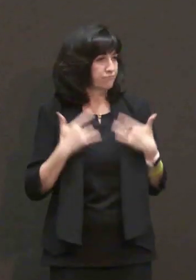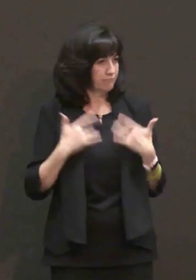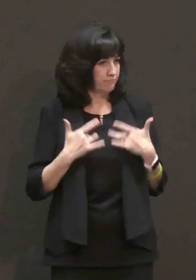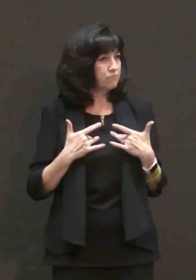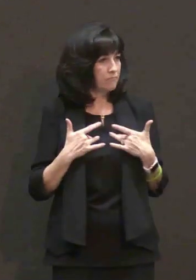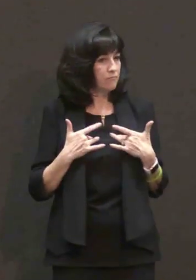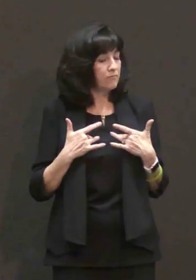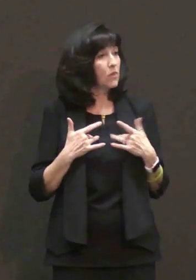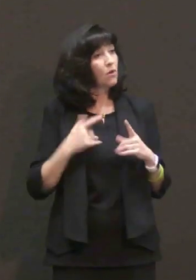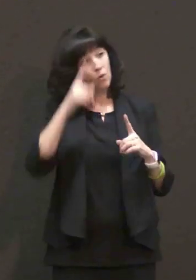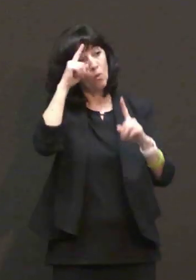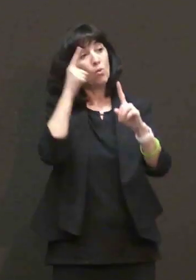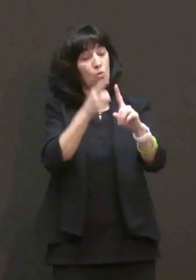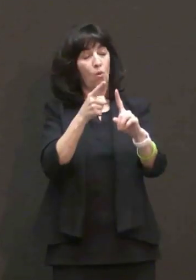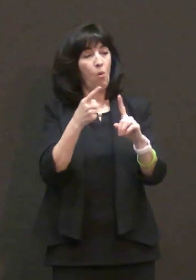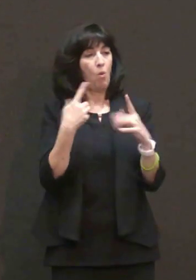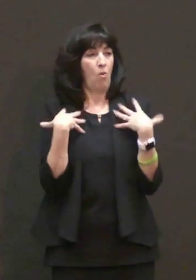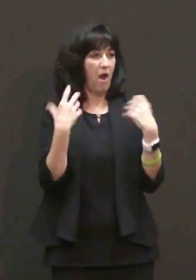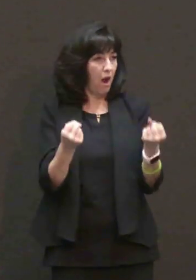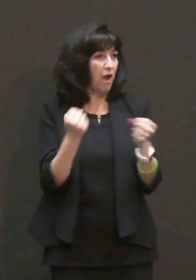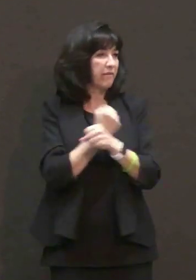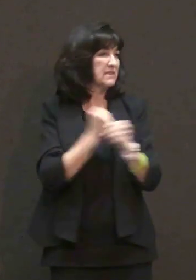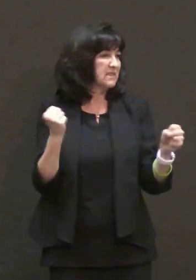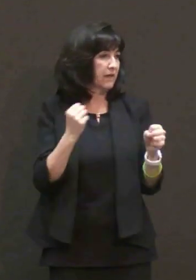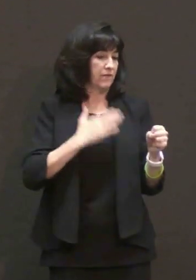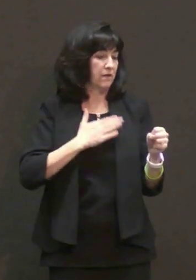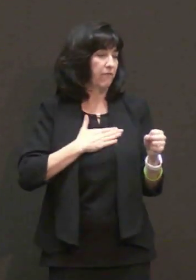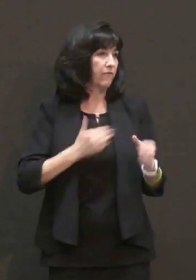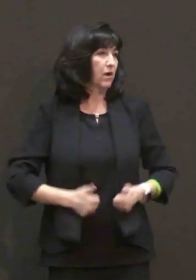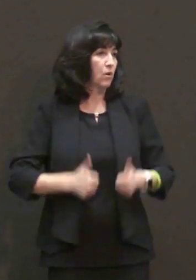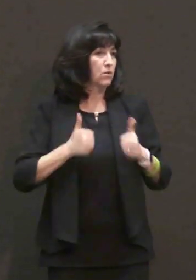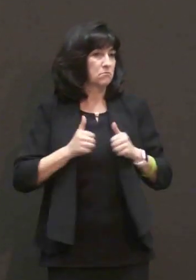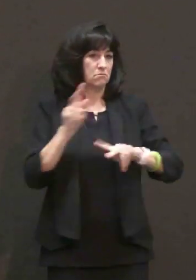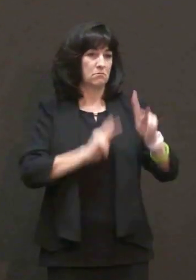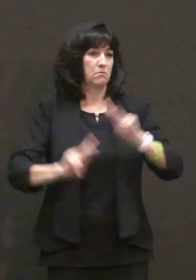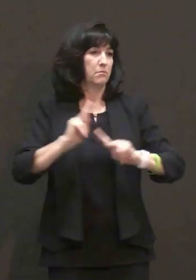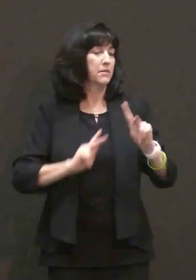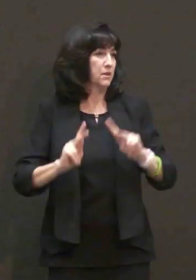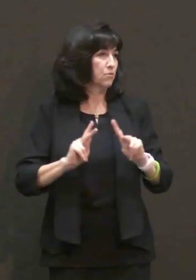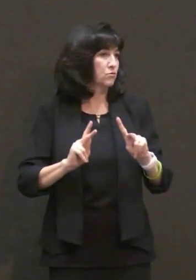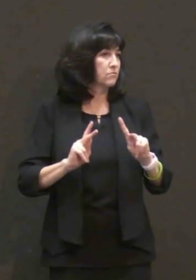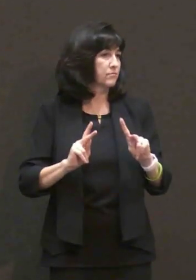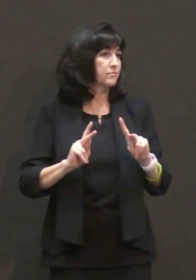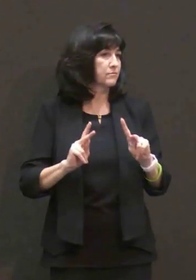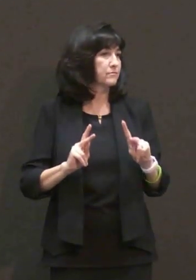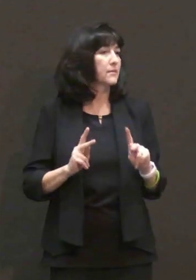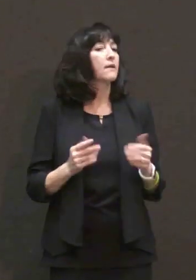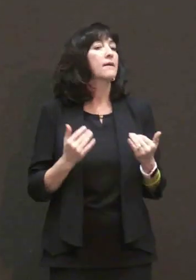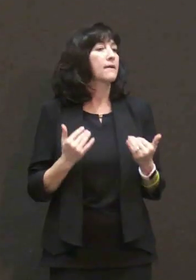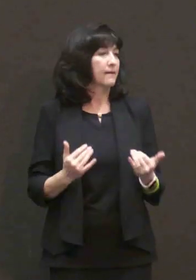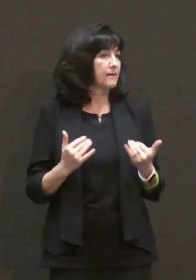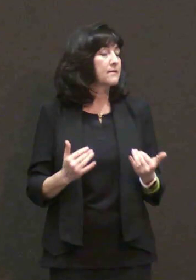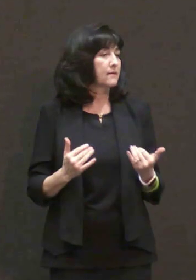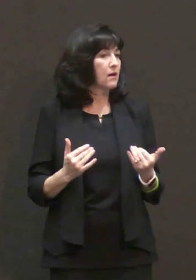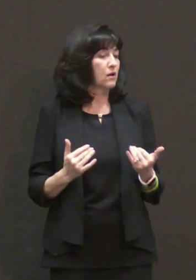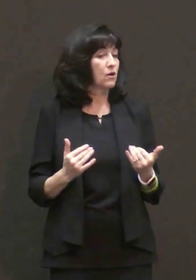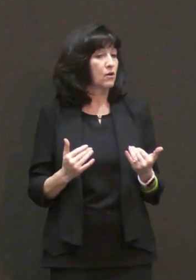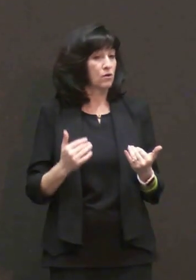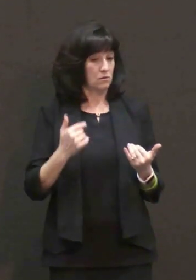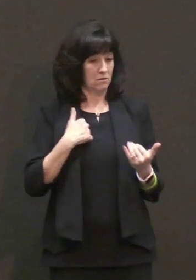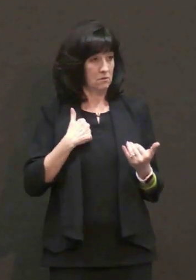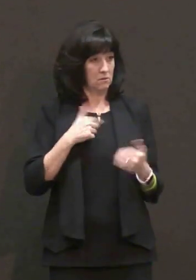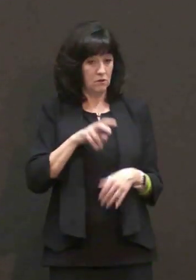And so once that became clear, it was somewhat obvious as to the actions that we had to take. When I